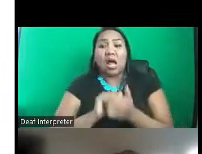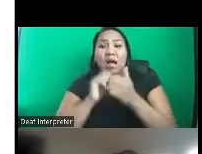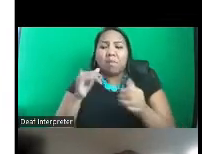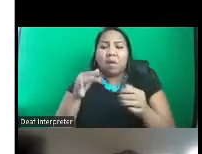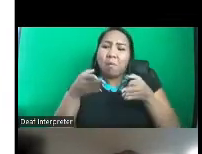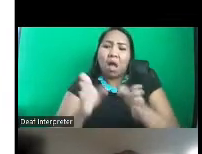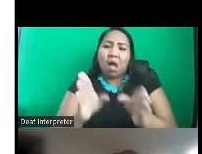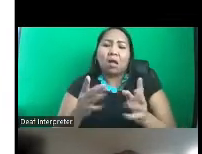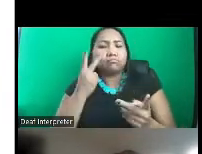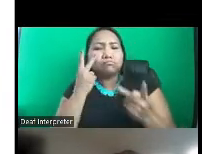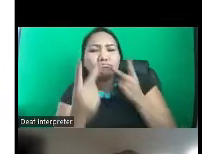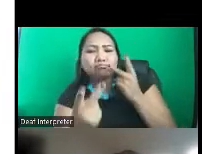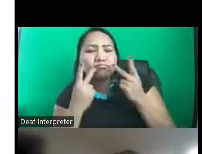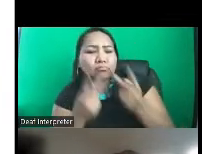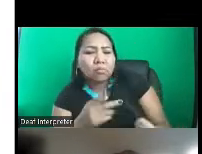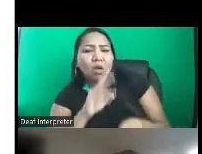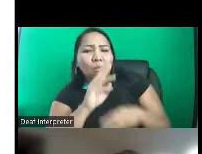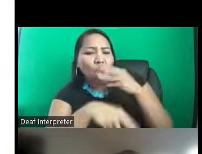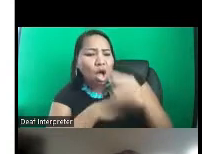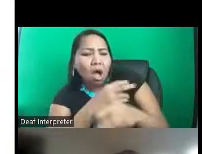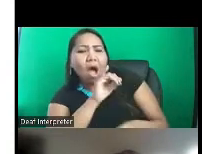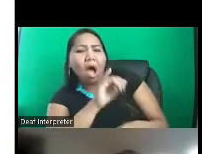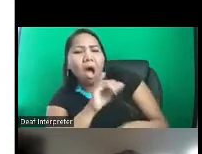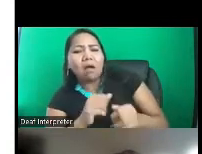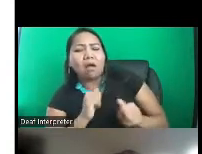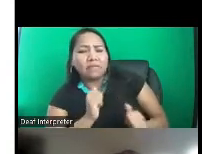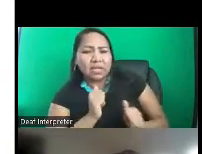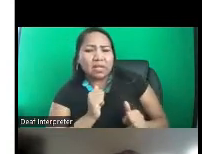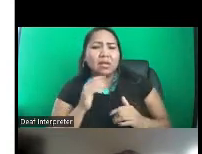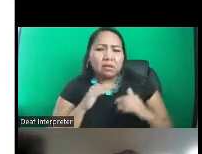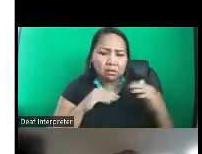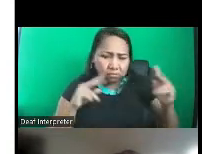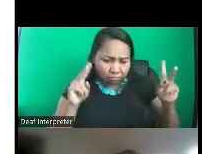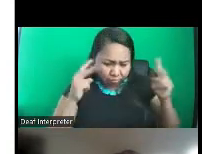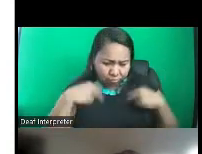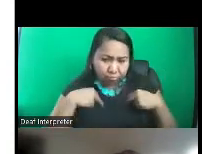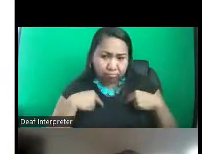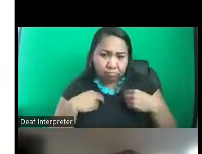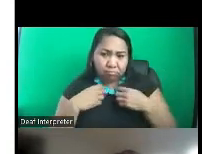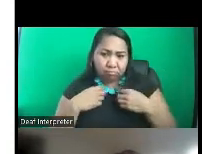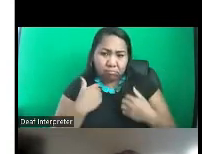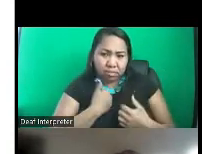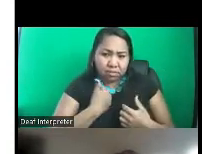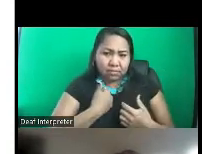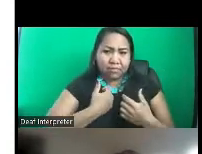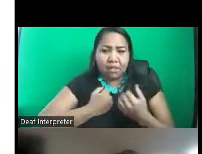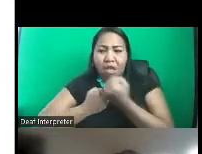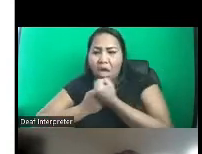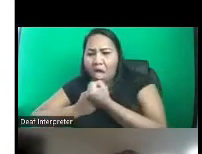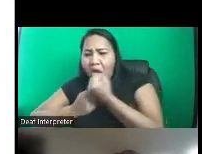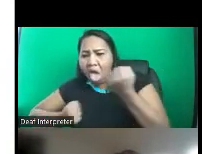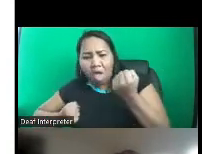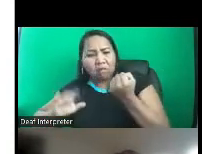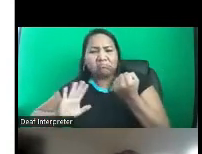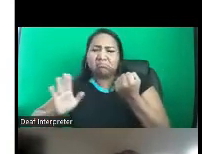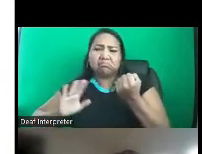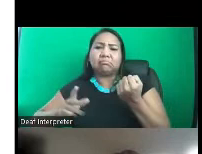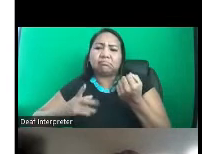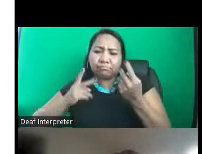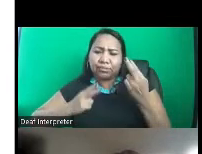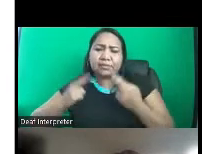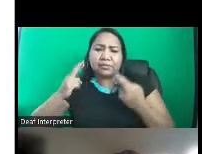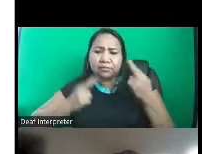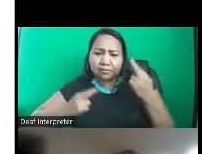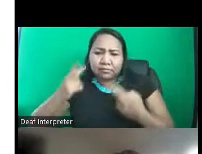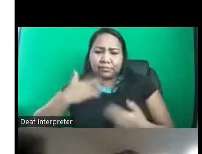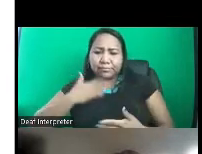yourself and your biases and be open to everybody else. So that class is super